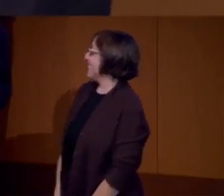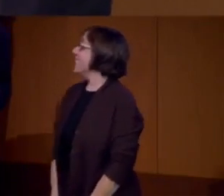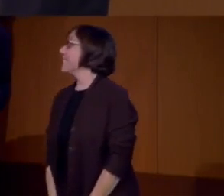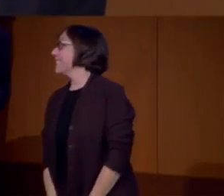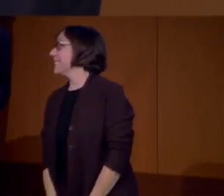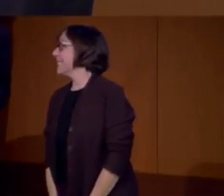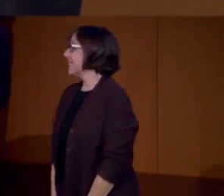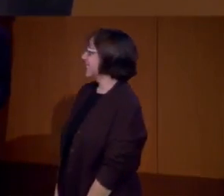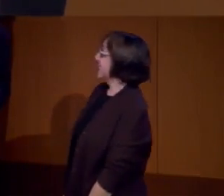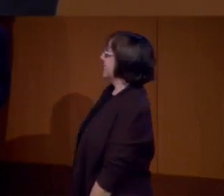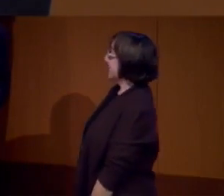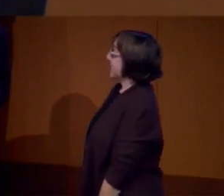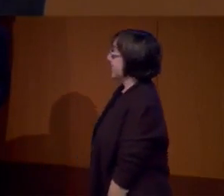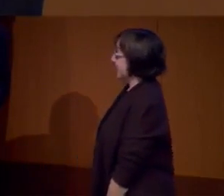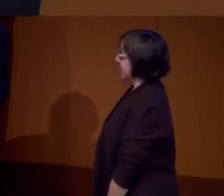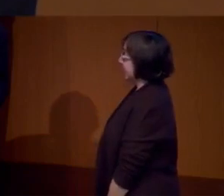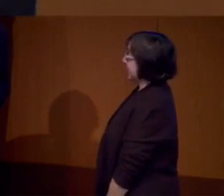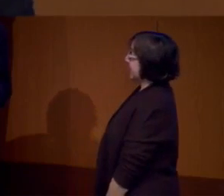But